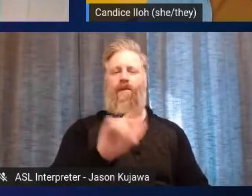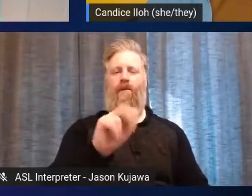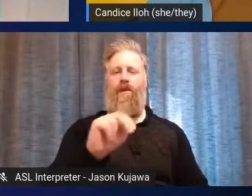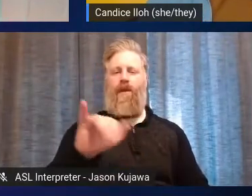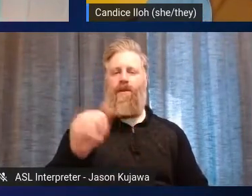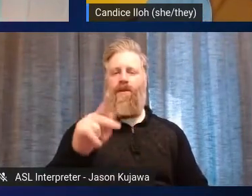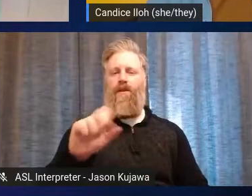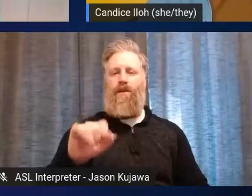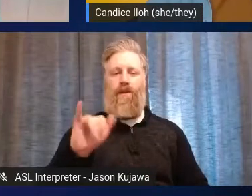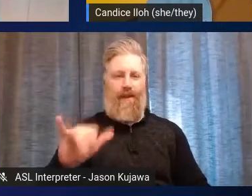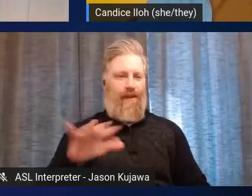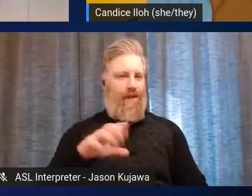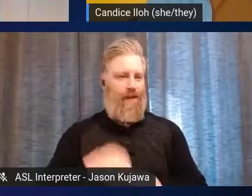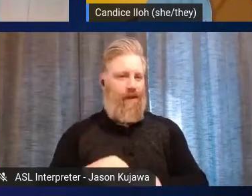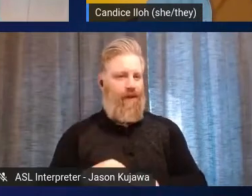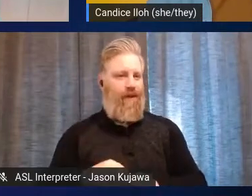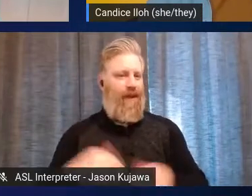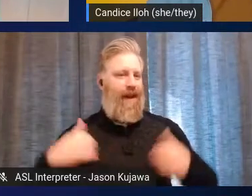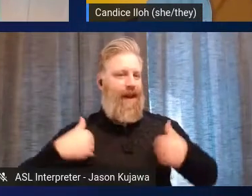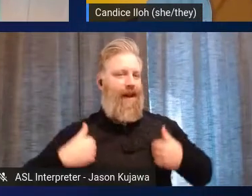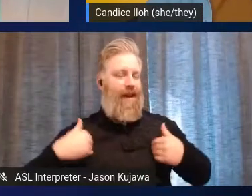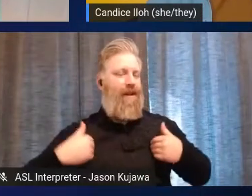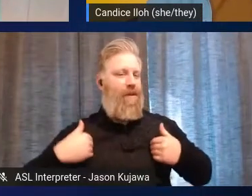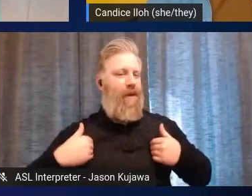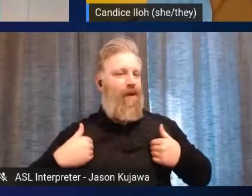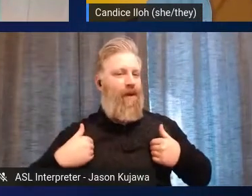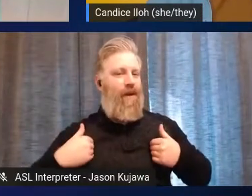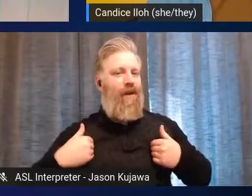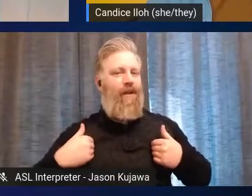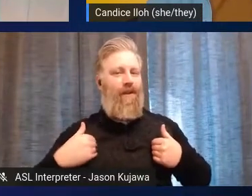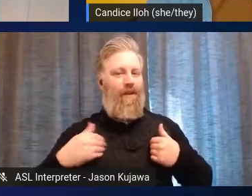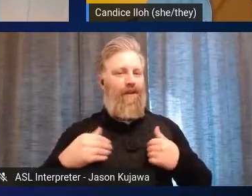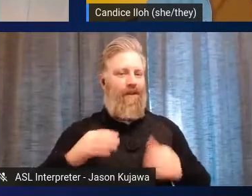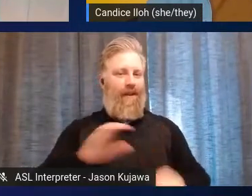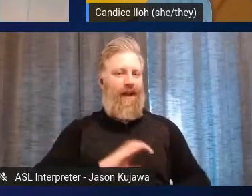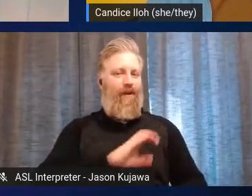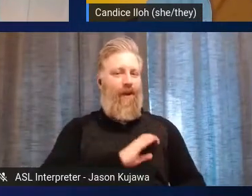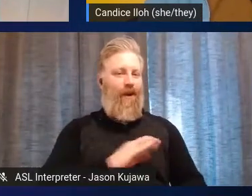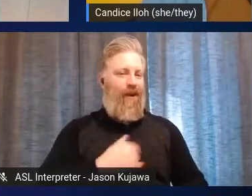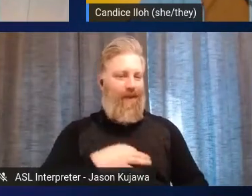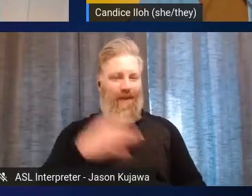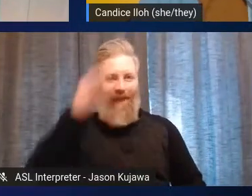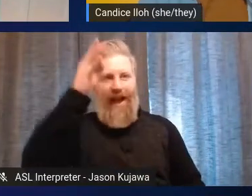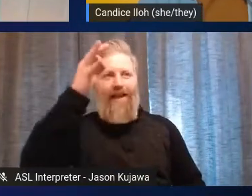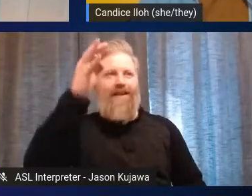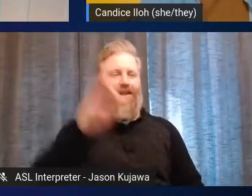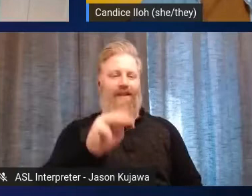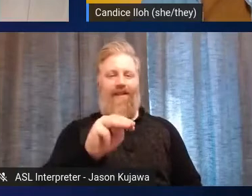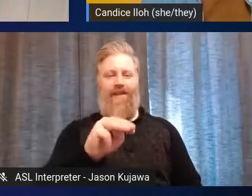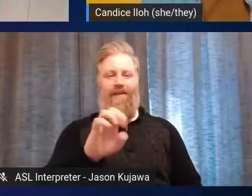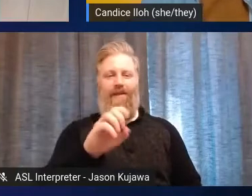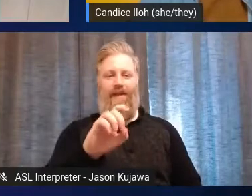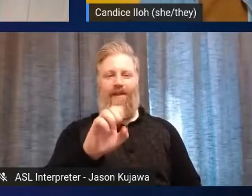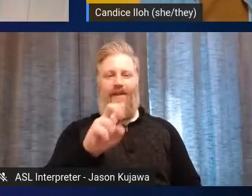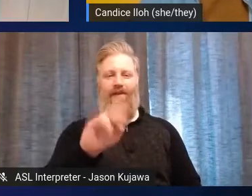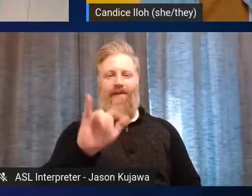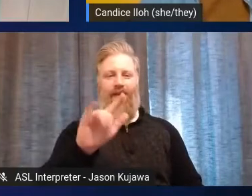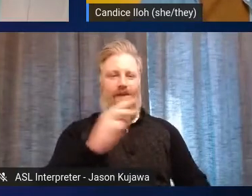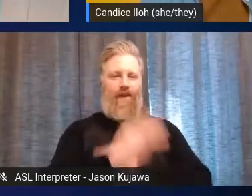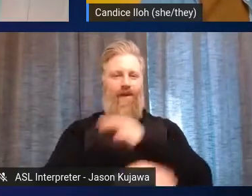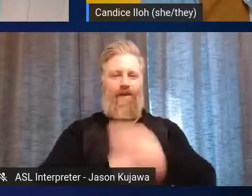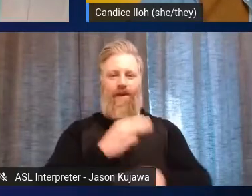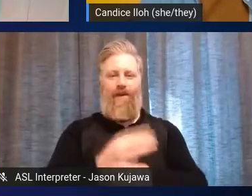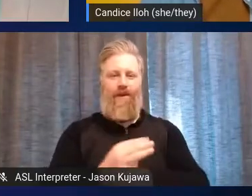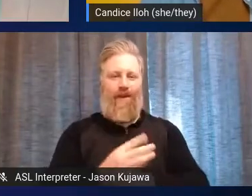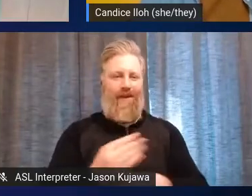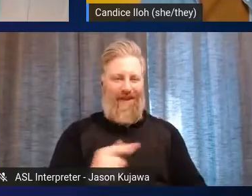animal protagonists and in this like kind of crazy fantasy medieval world. You know, they got, it's